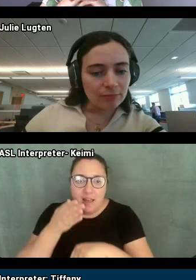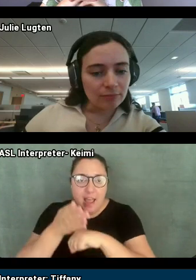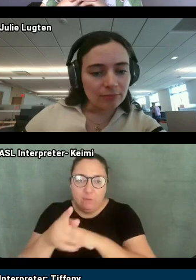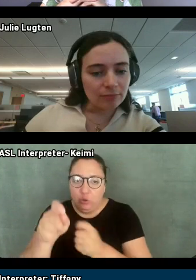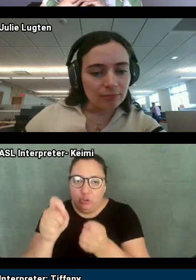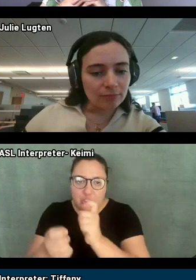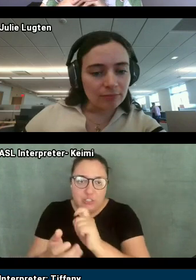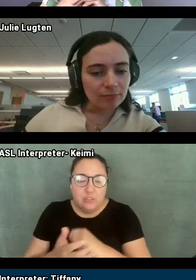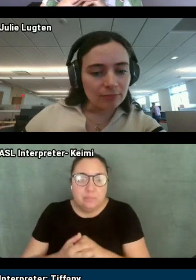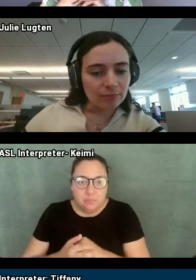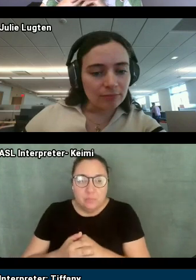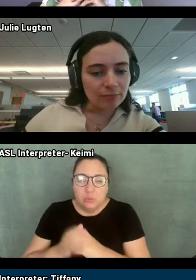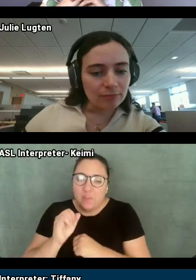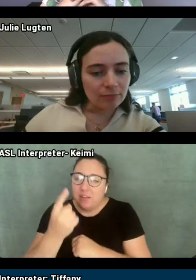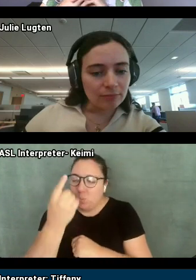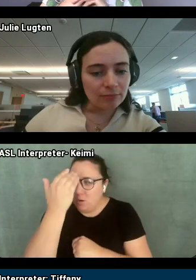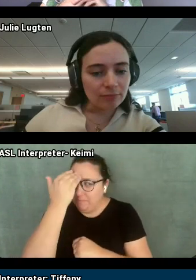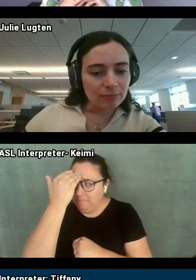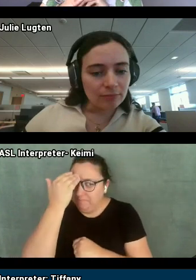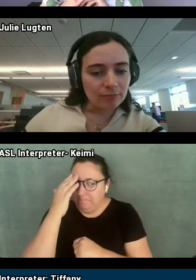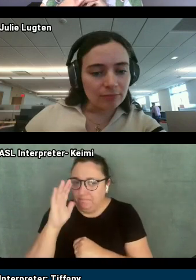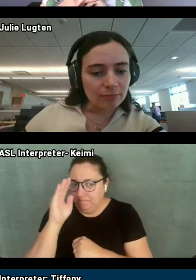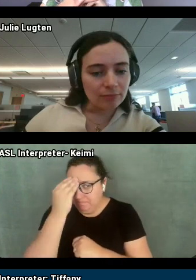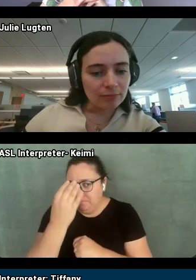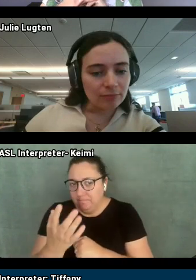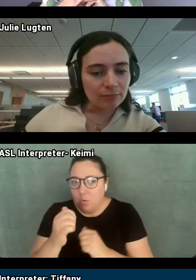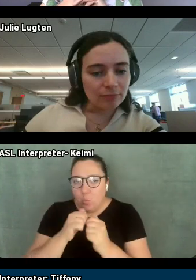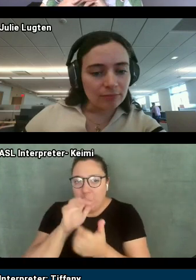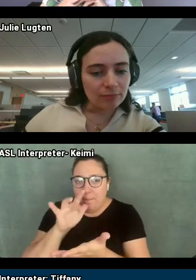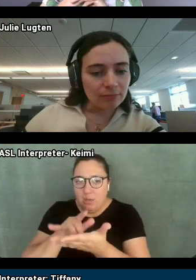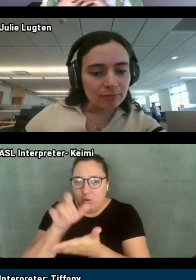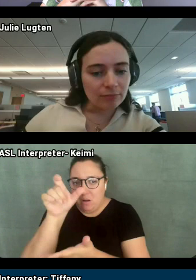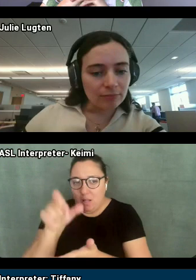So that is one thing to be aware of with these middle column cards.